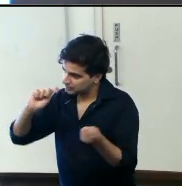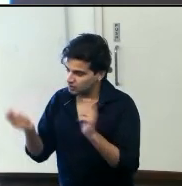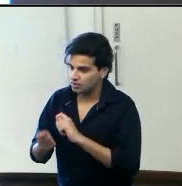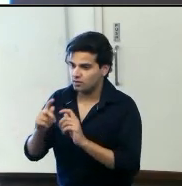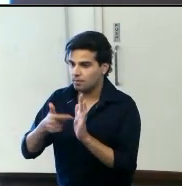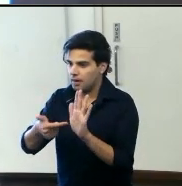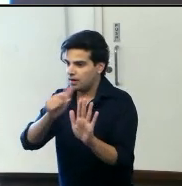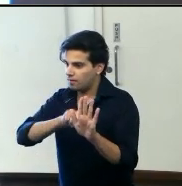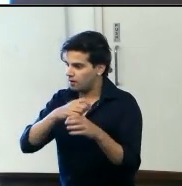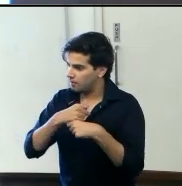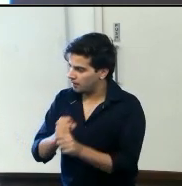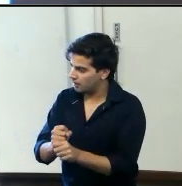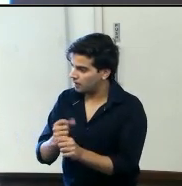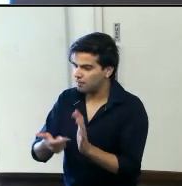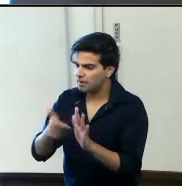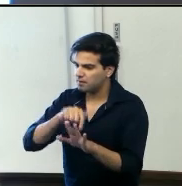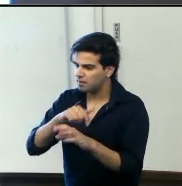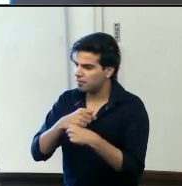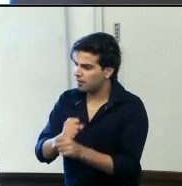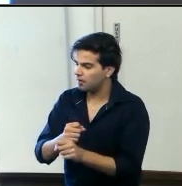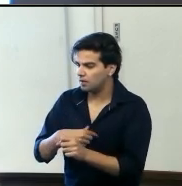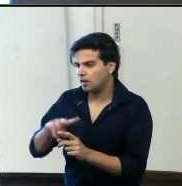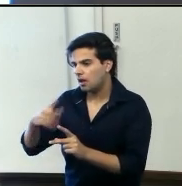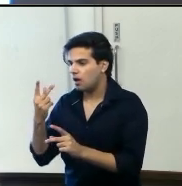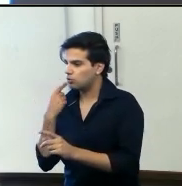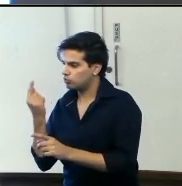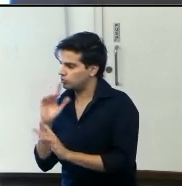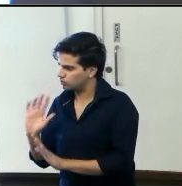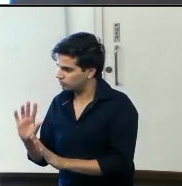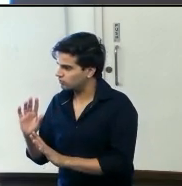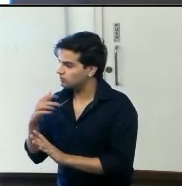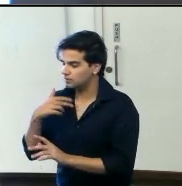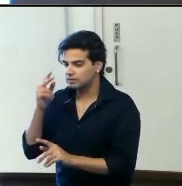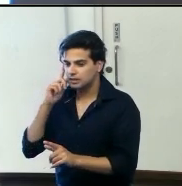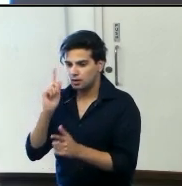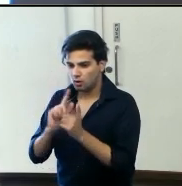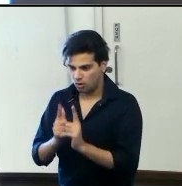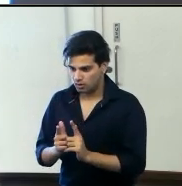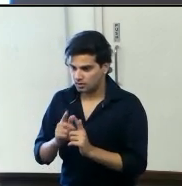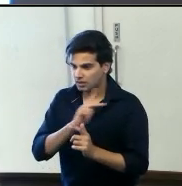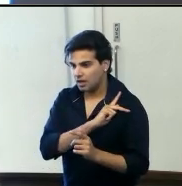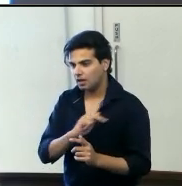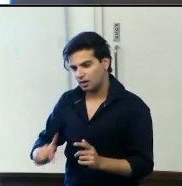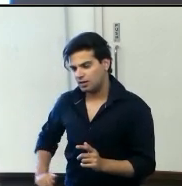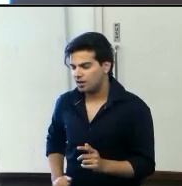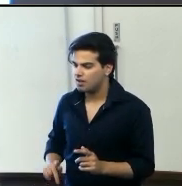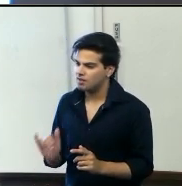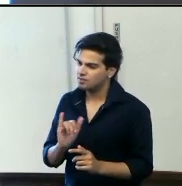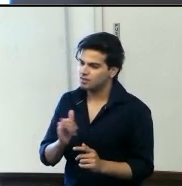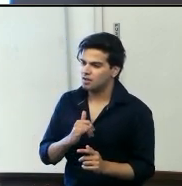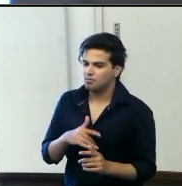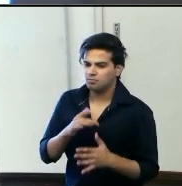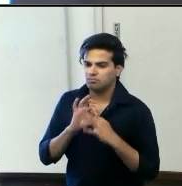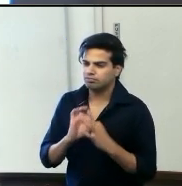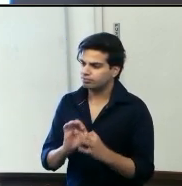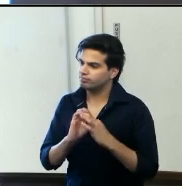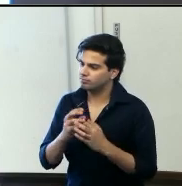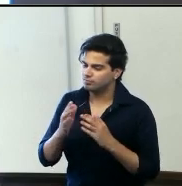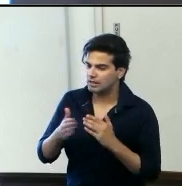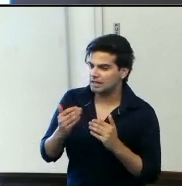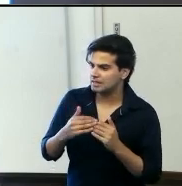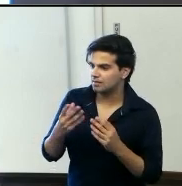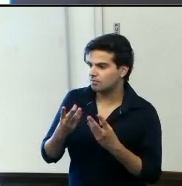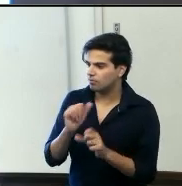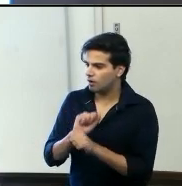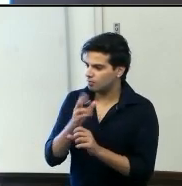metaphor for a different purposes. So in that sense, for me, Kannada has become much more easier to flow into the work.